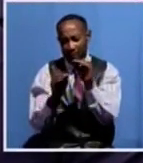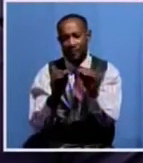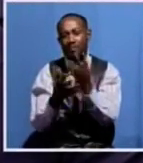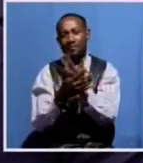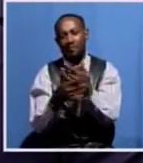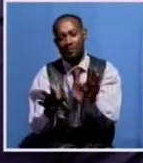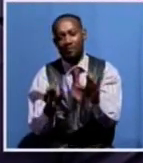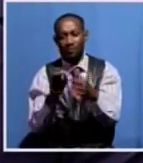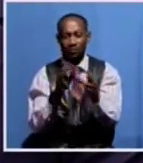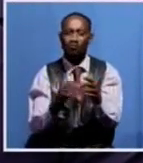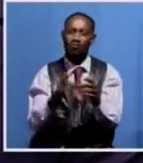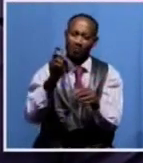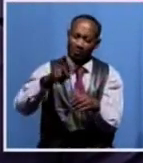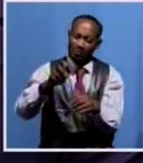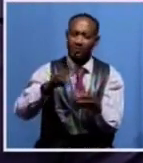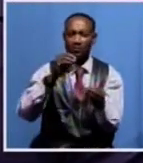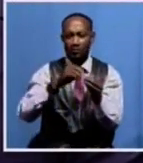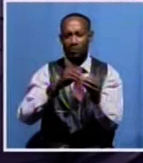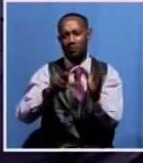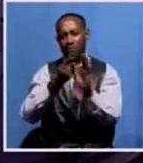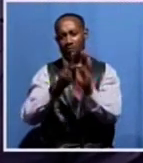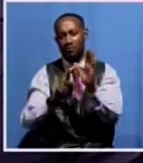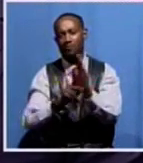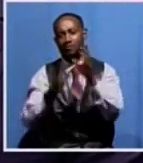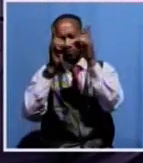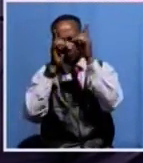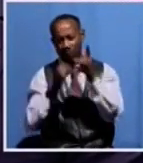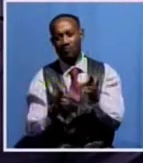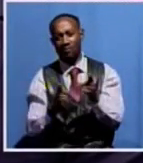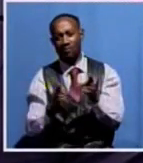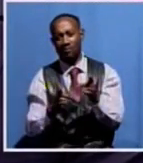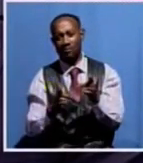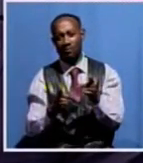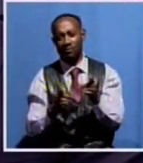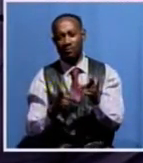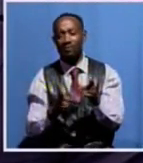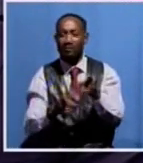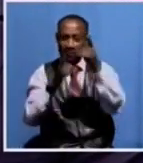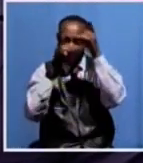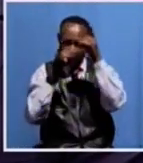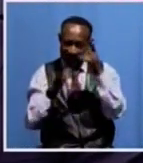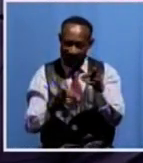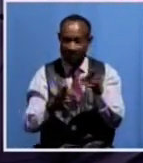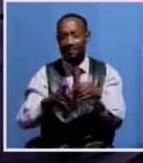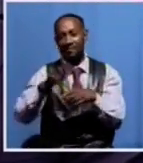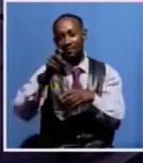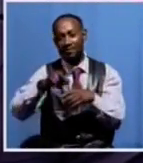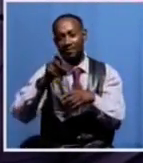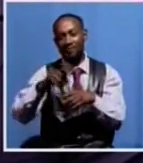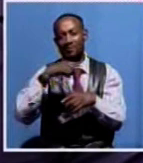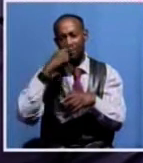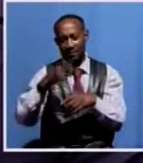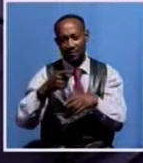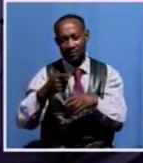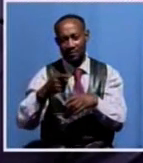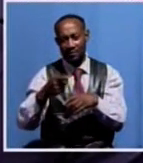requires a shift in the policy decision? Earlier on, I think the decision was that we required a shift in the